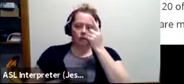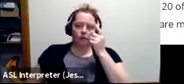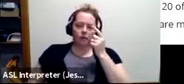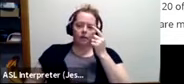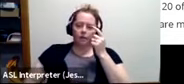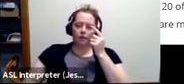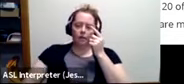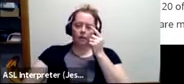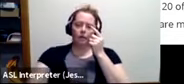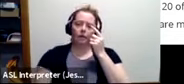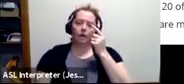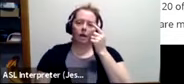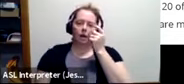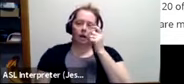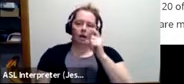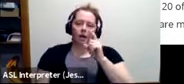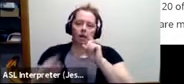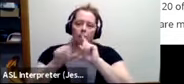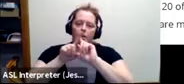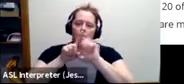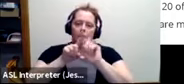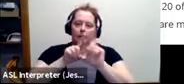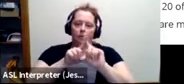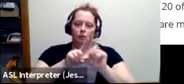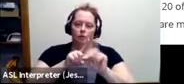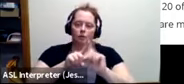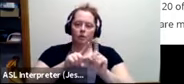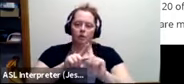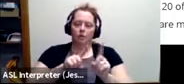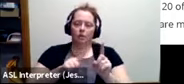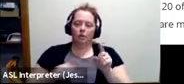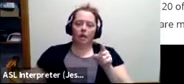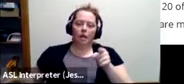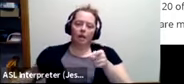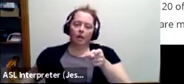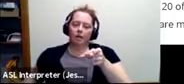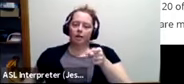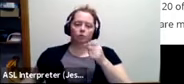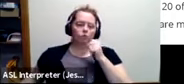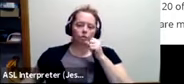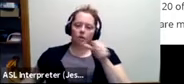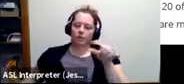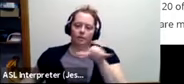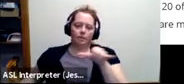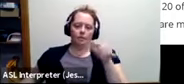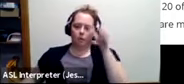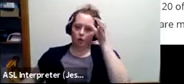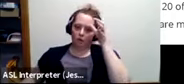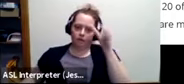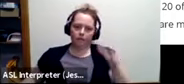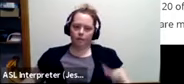be comparable, please understand these are not the same concept.